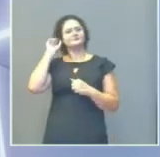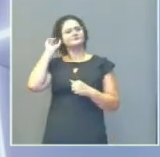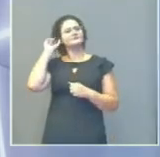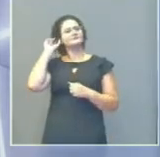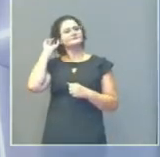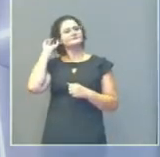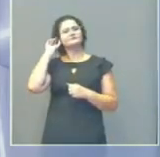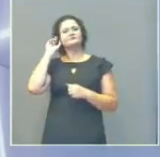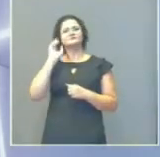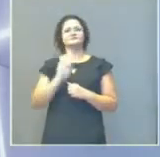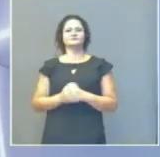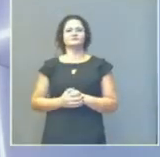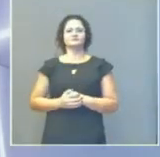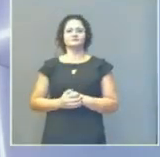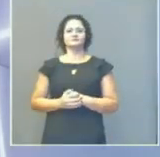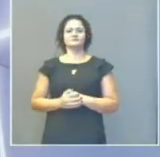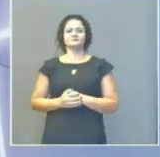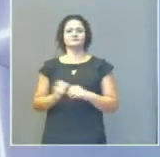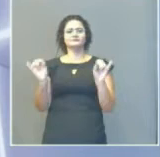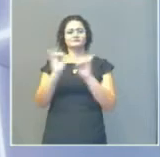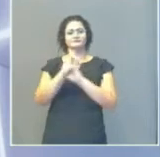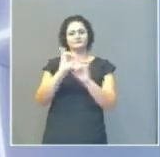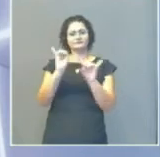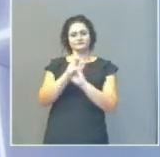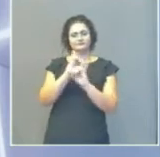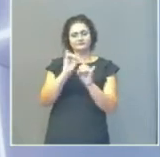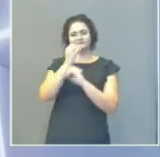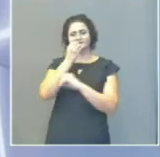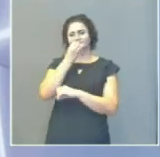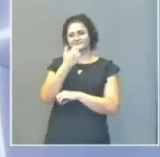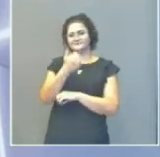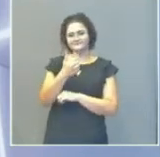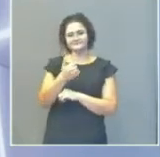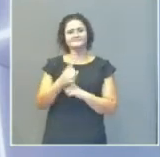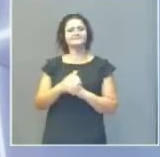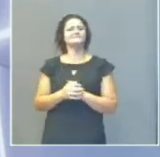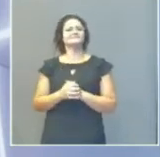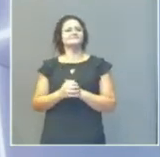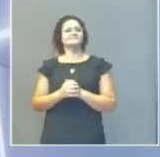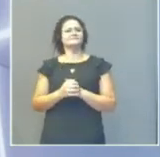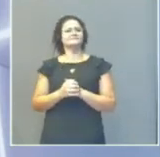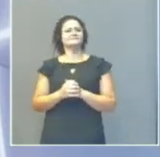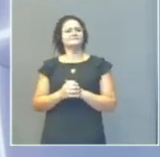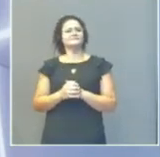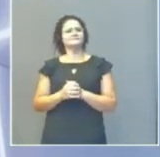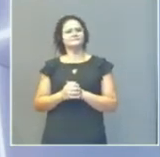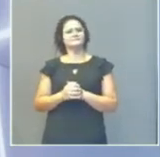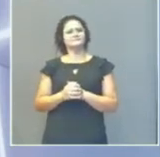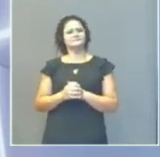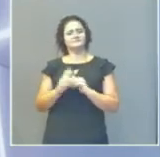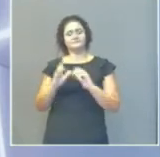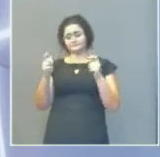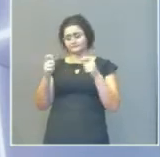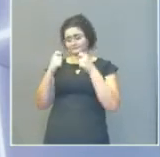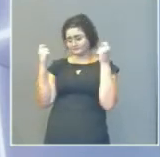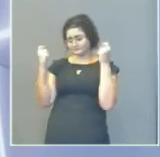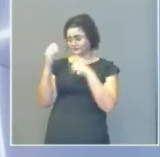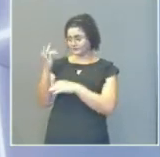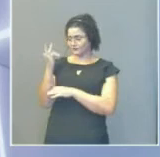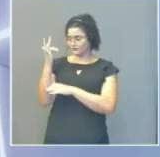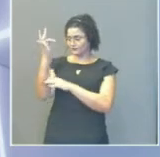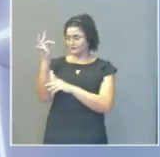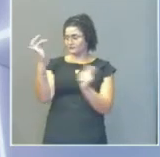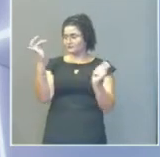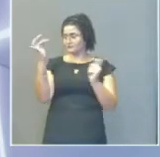Hello, I greet every one of you at the Possible Futures Festival happening in